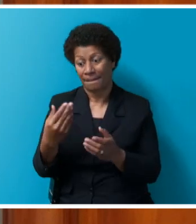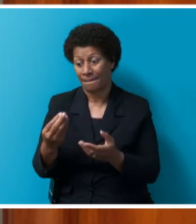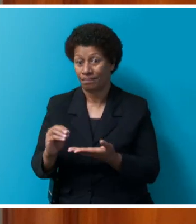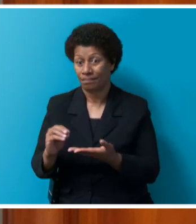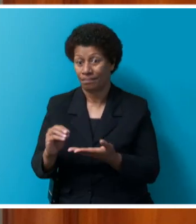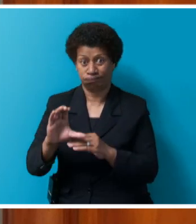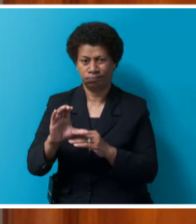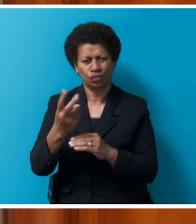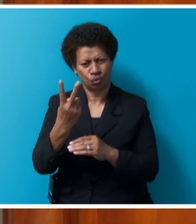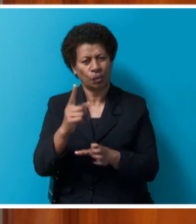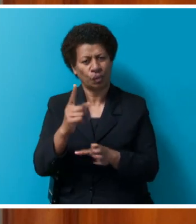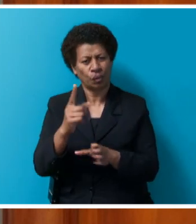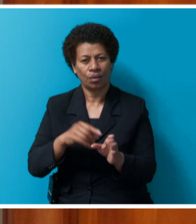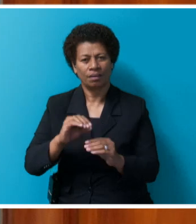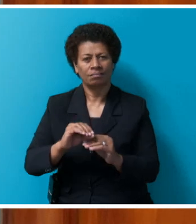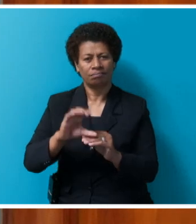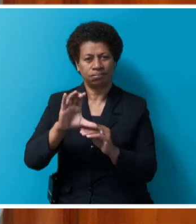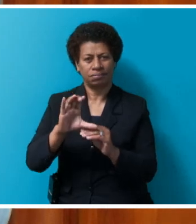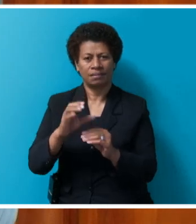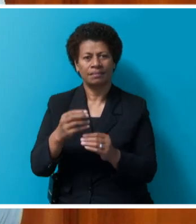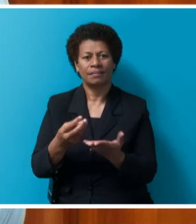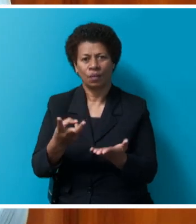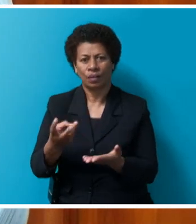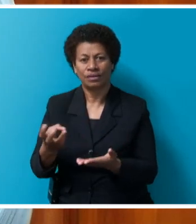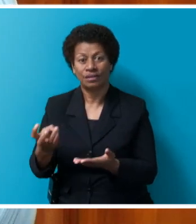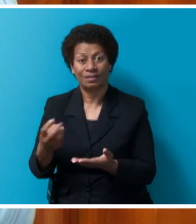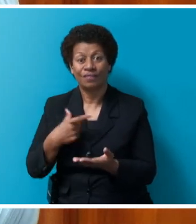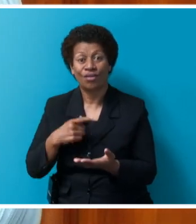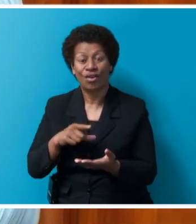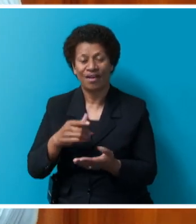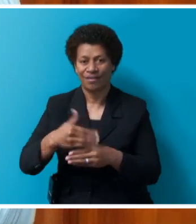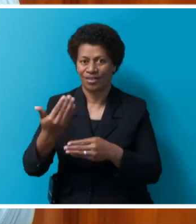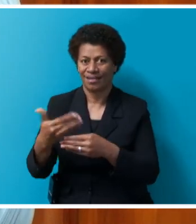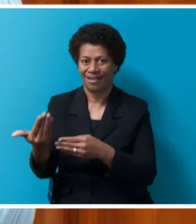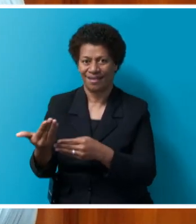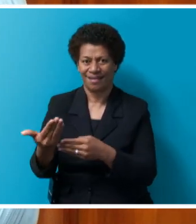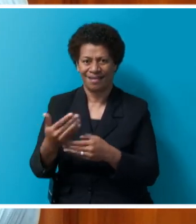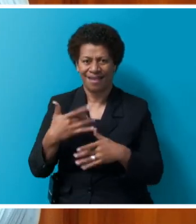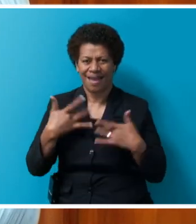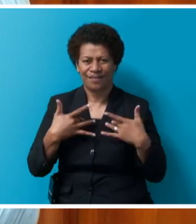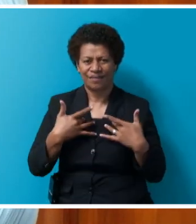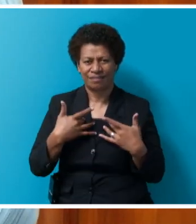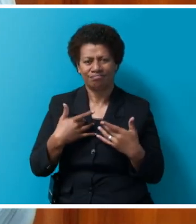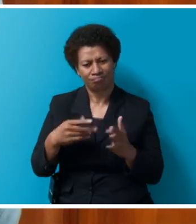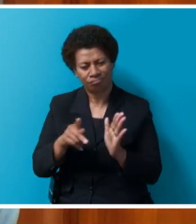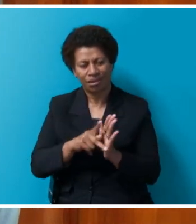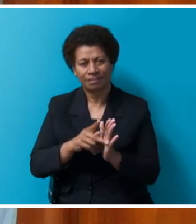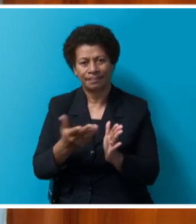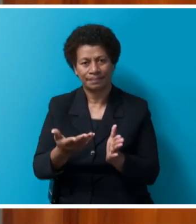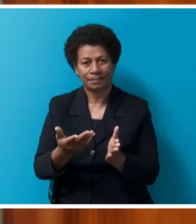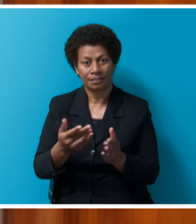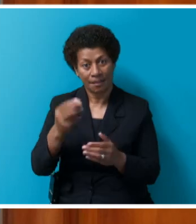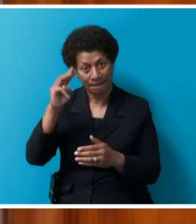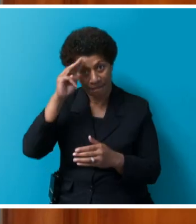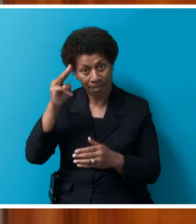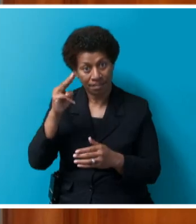into office to alleviate poverty and meet the daily cost of living. Madam Deputy Speaker, to conclude, we are a government that